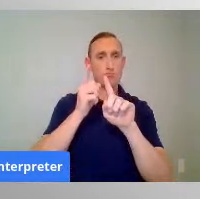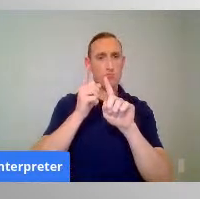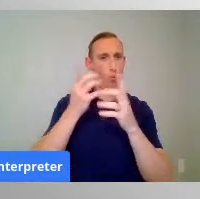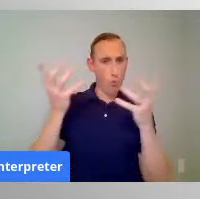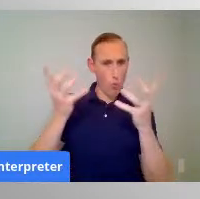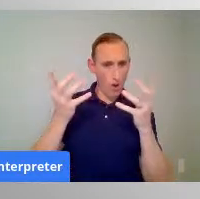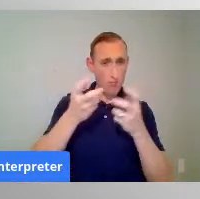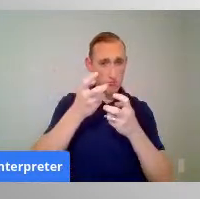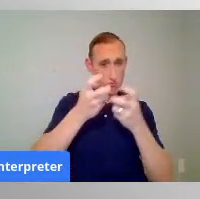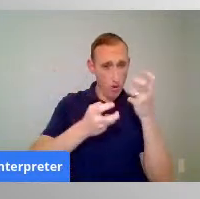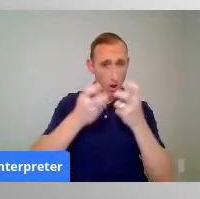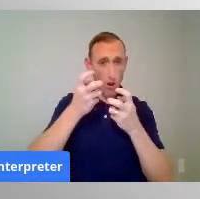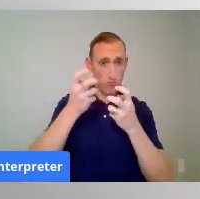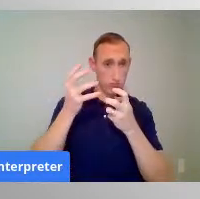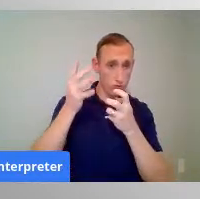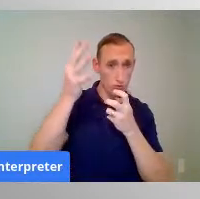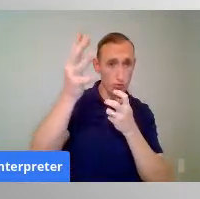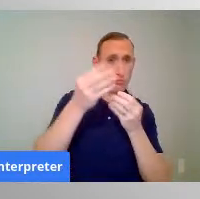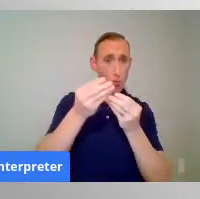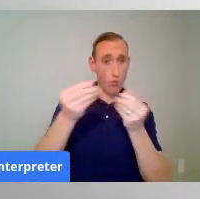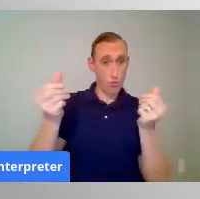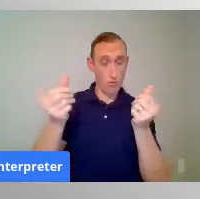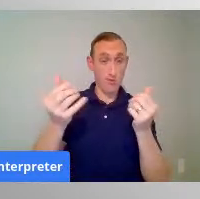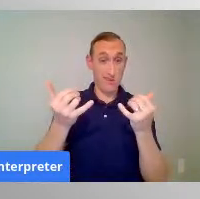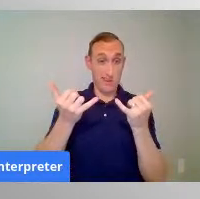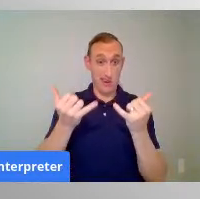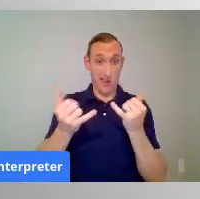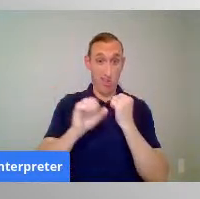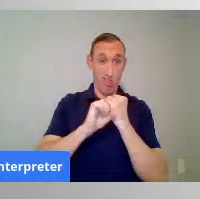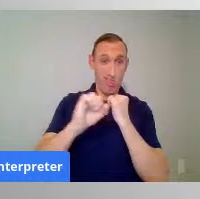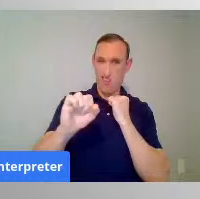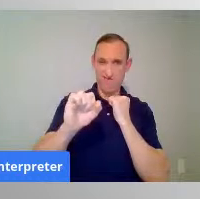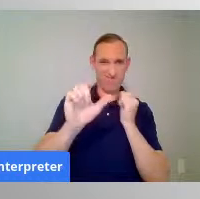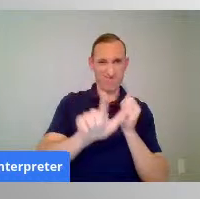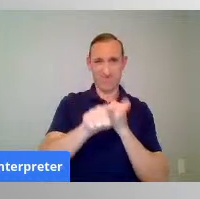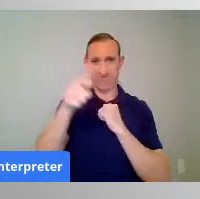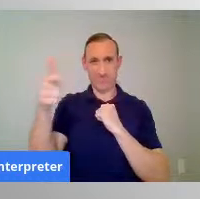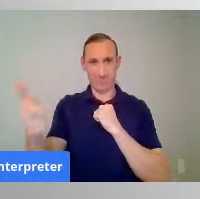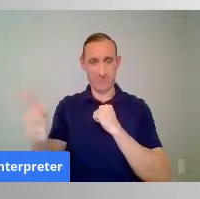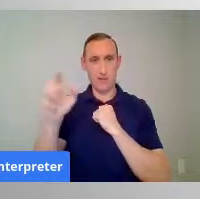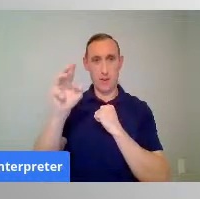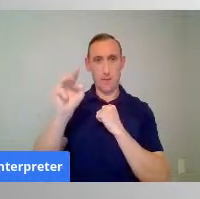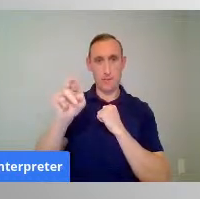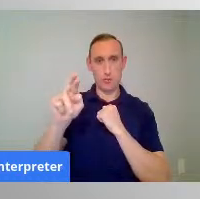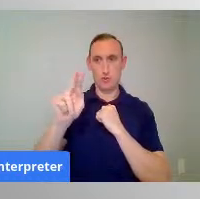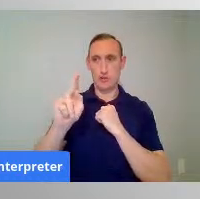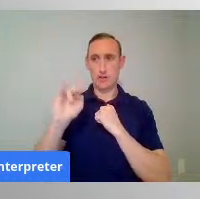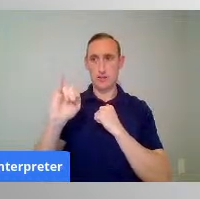further ado, and to keep us on track, I will toss it to Mr. Kilpatrick for his presentation.